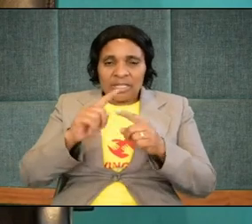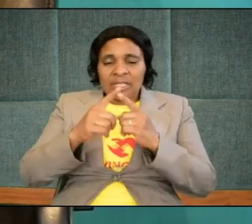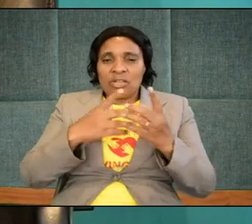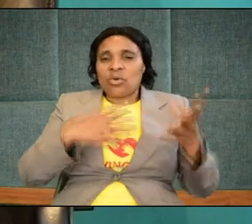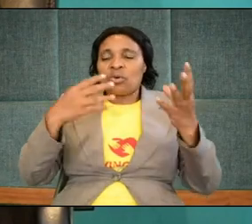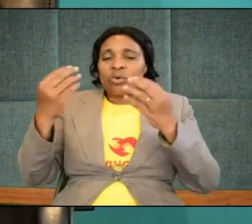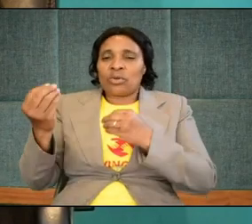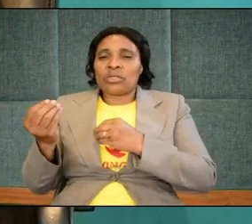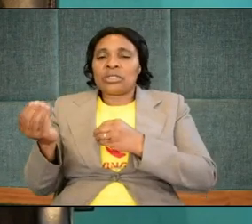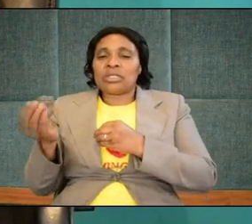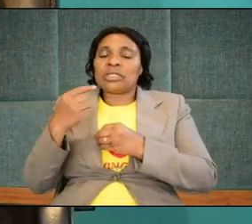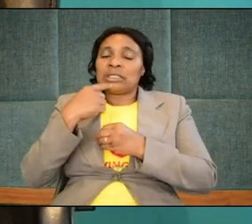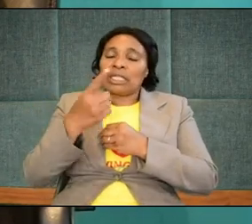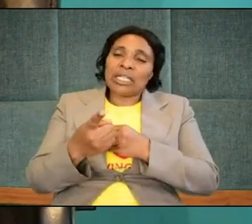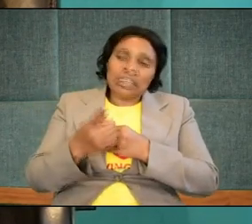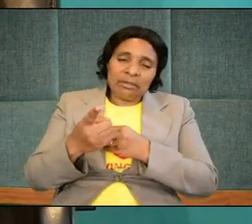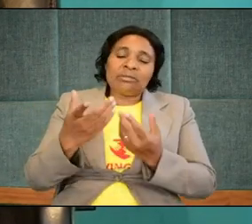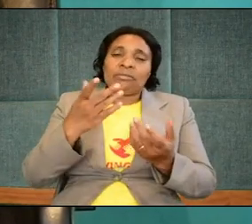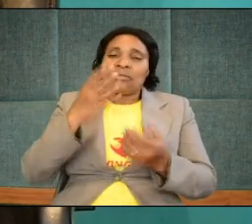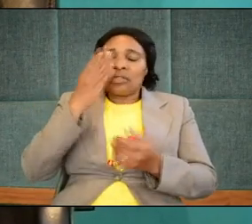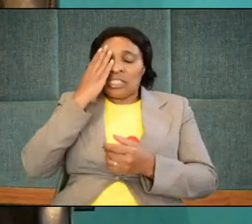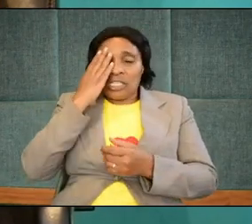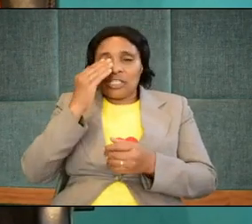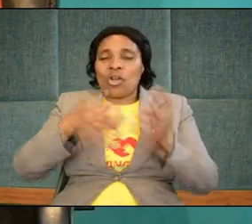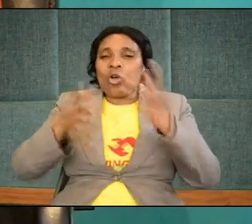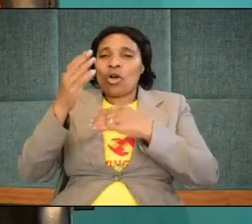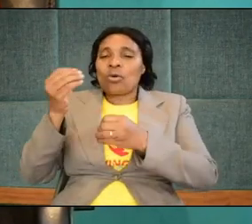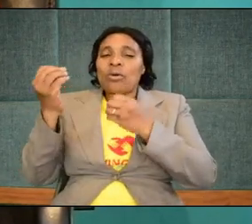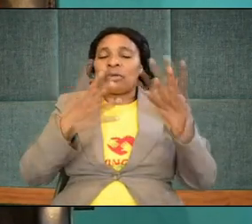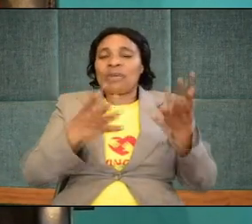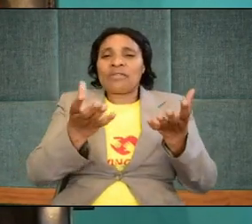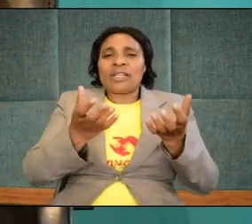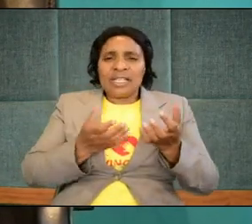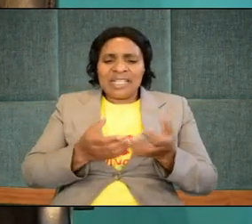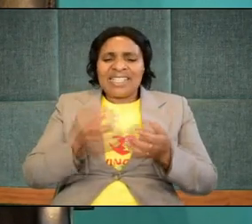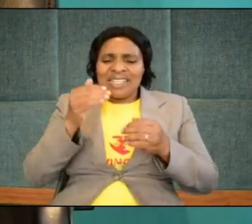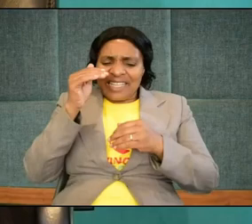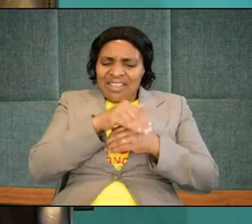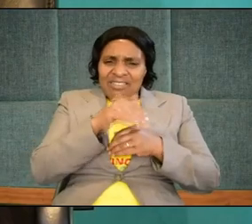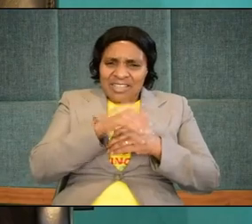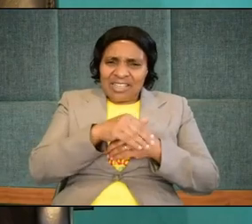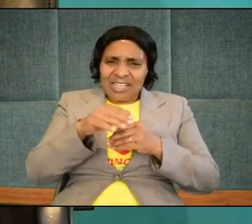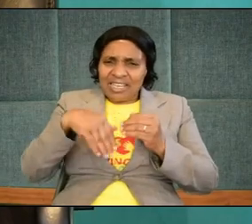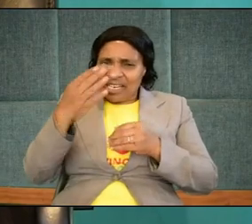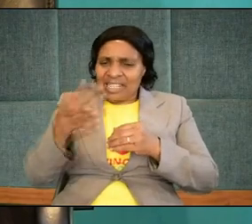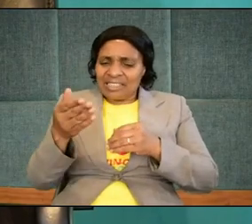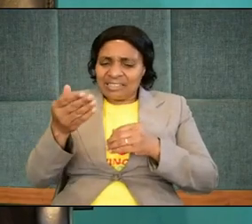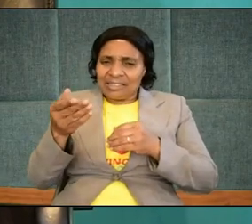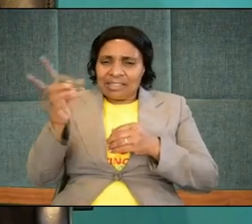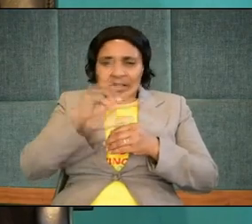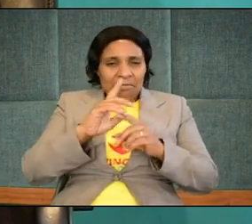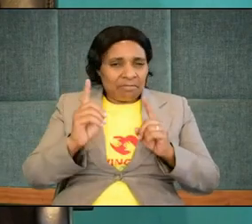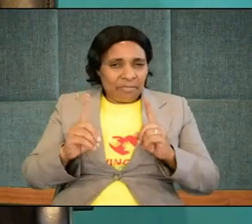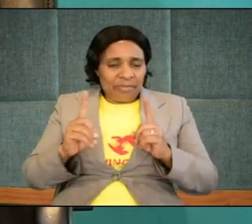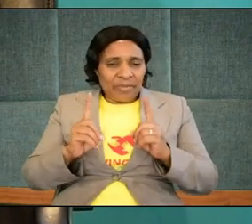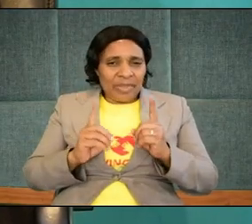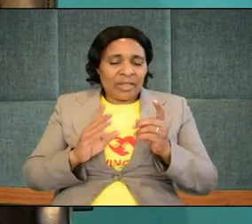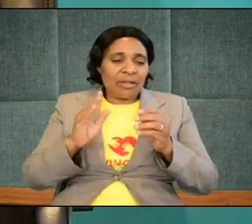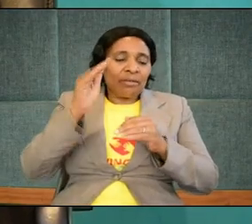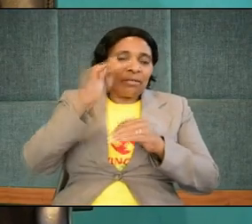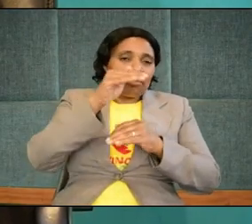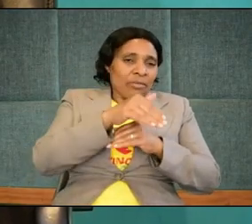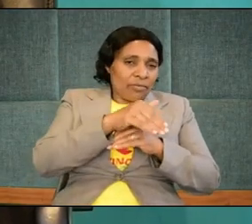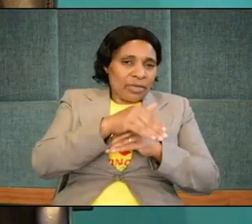told the Israelites this, that God would provide their needs. That evening, leave alone the next day, that evening, quails came and